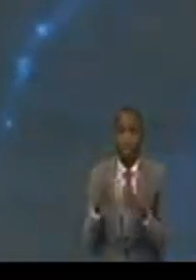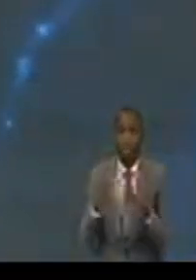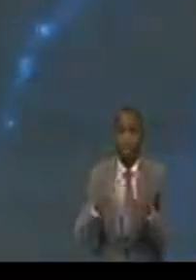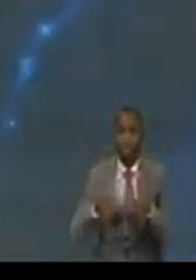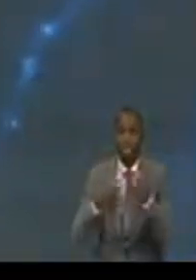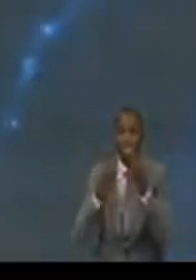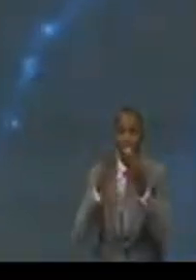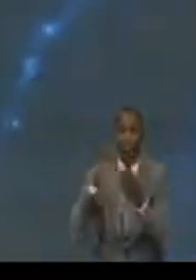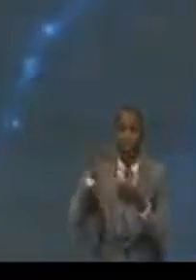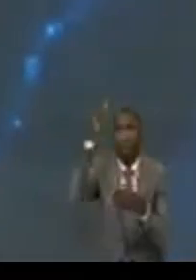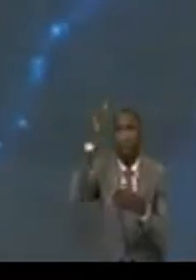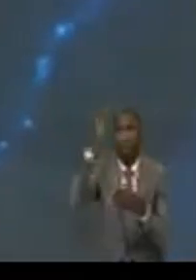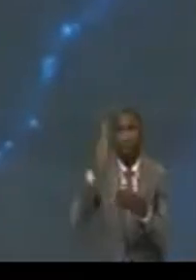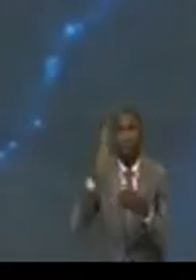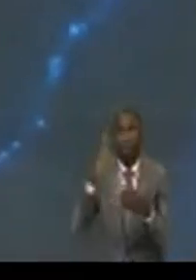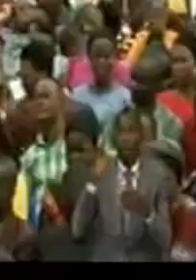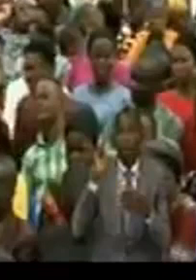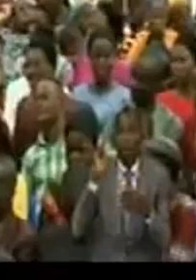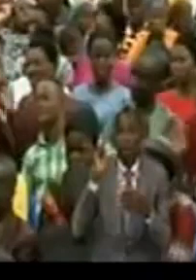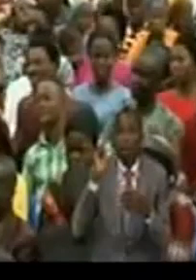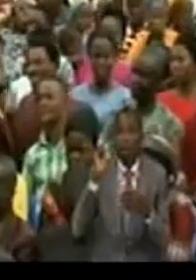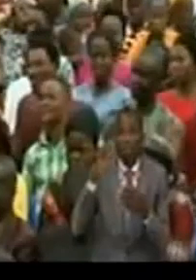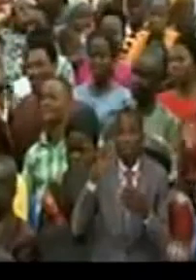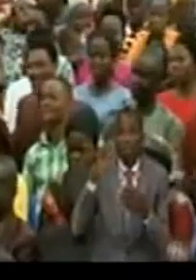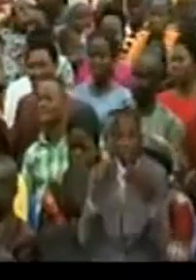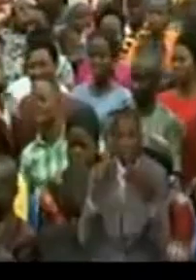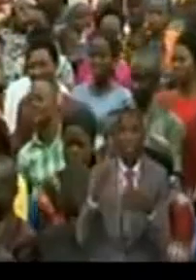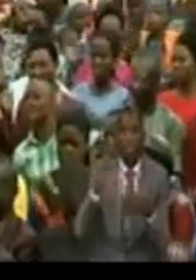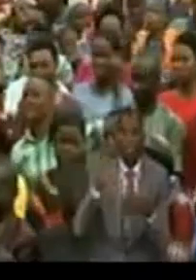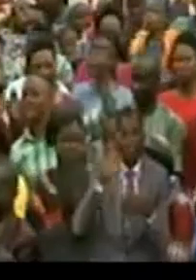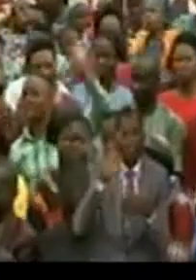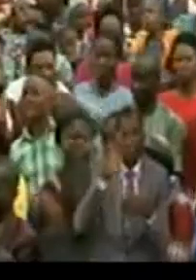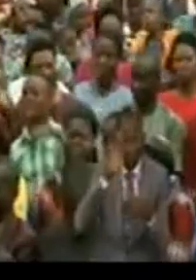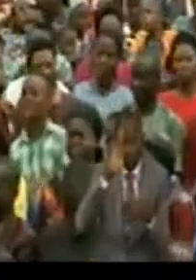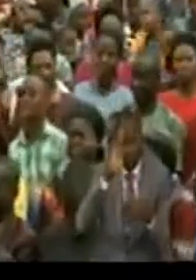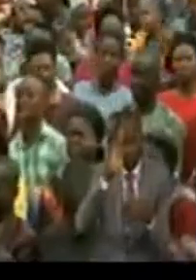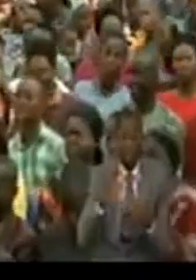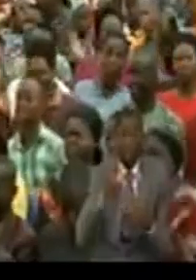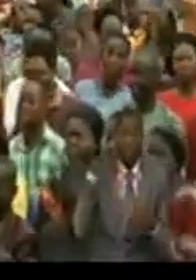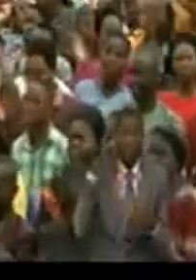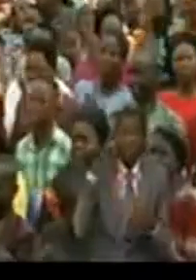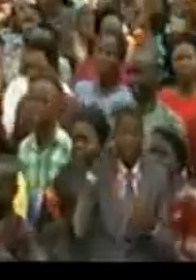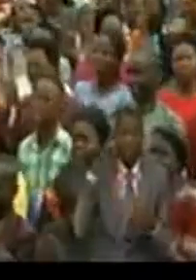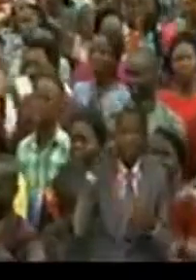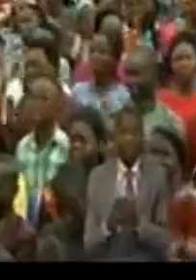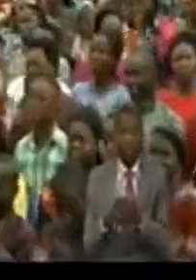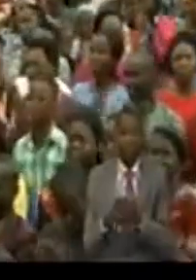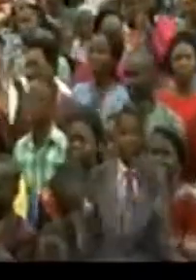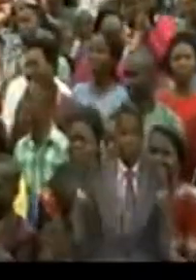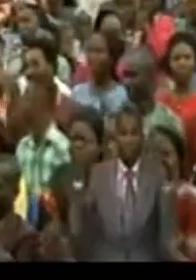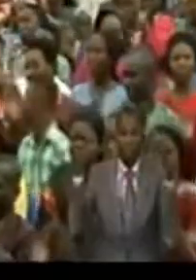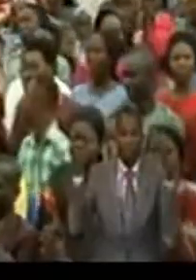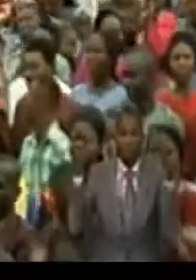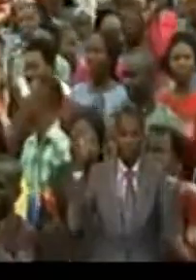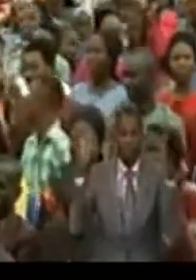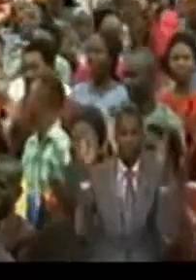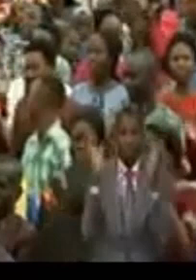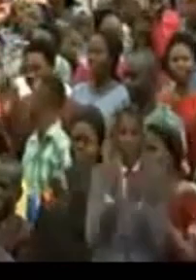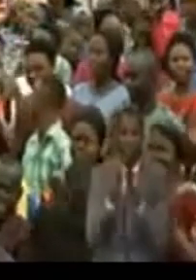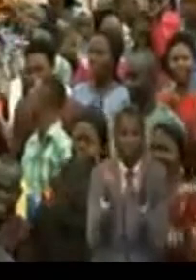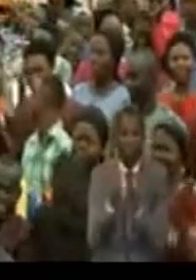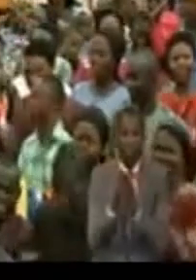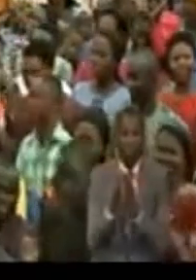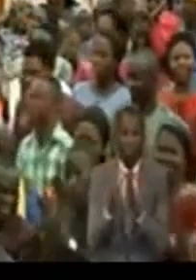deserves. Baba, thank you, sir. God bless you. Is that how you clap your hands? Clap your hands